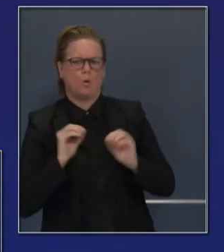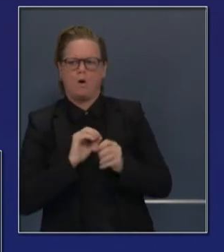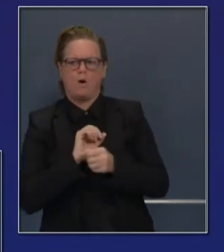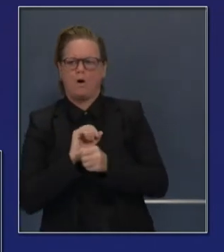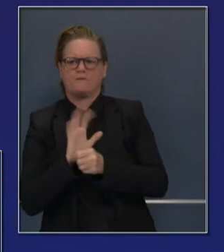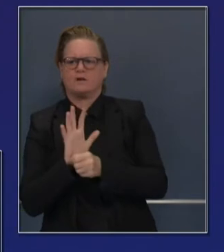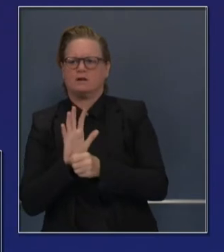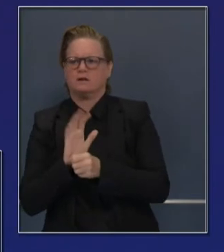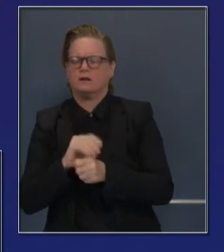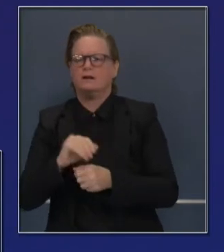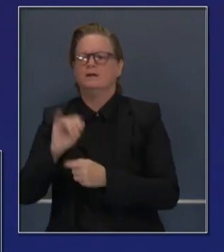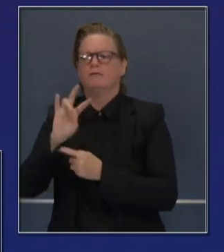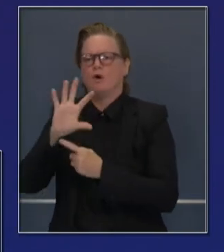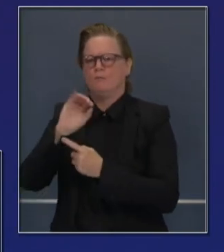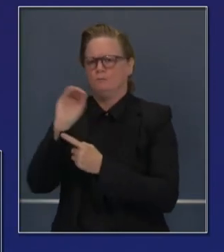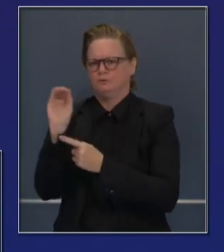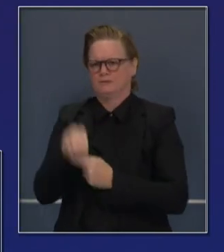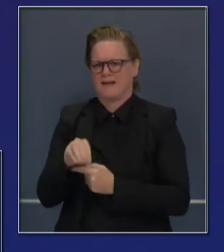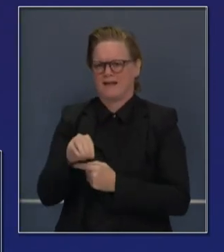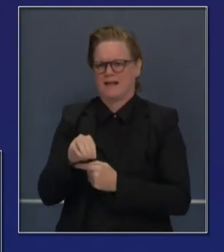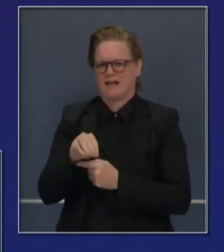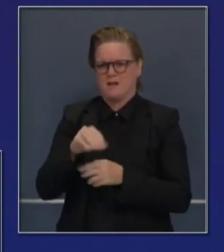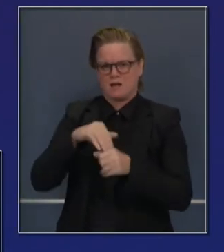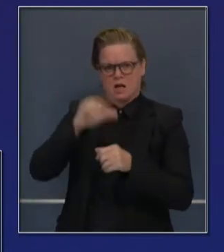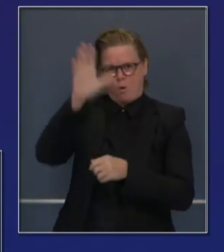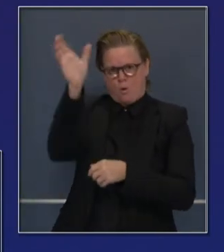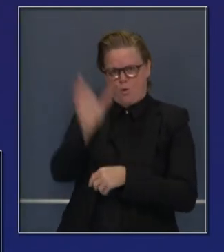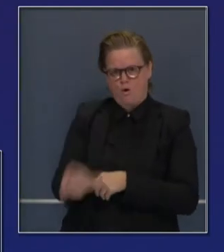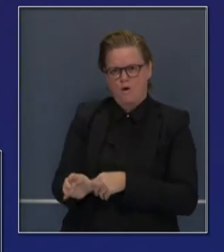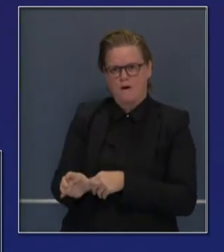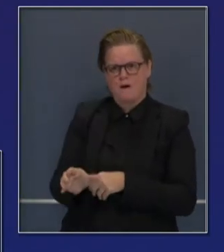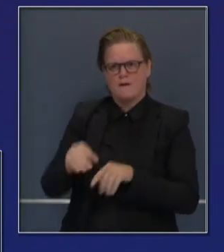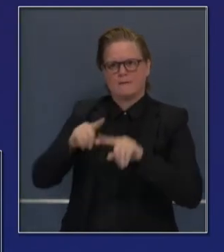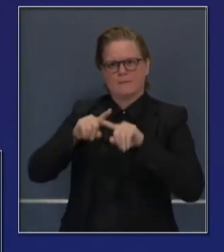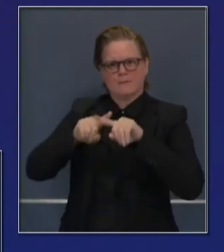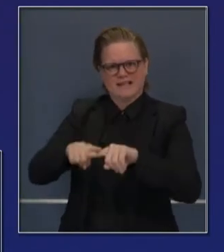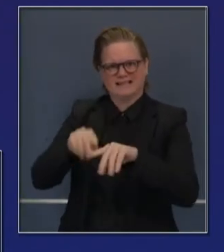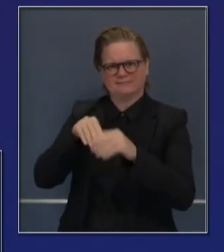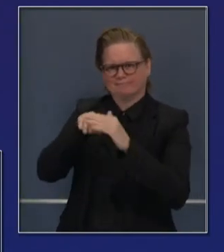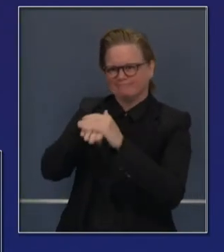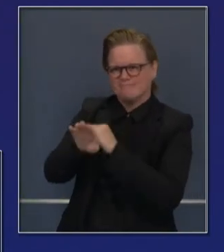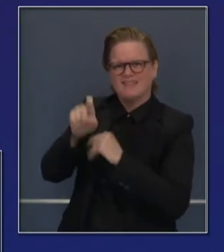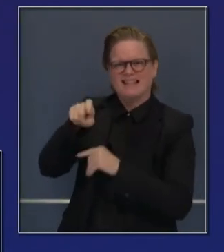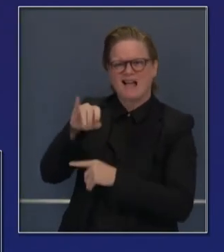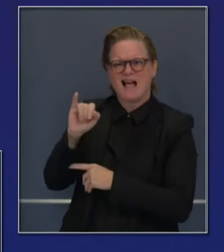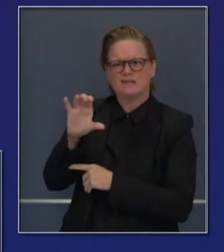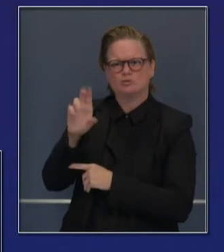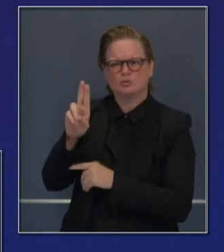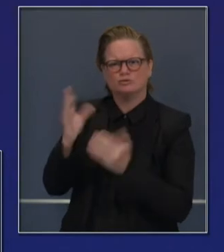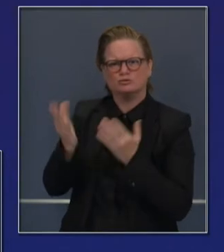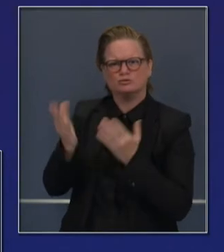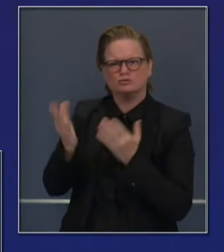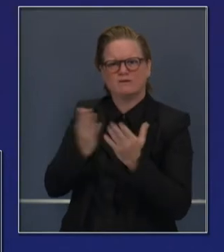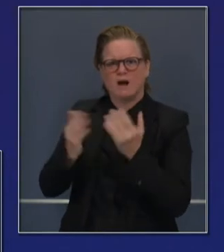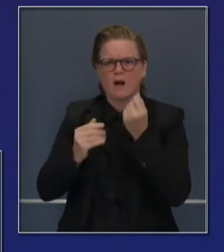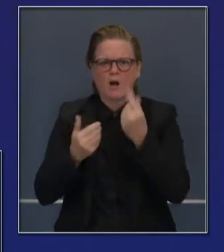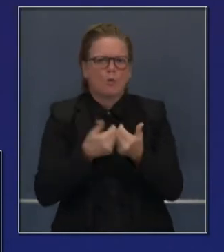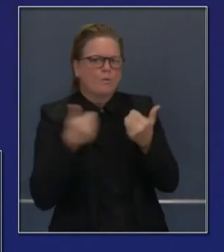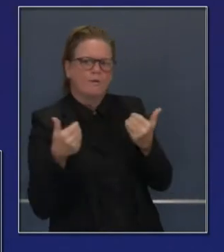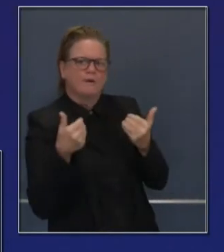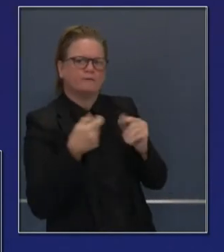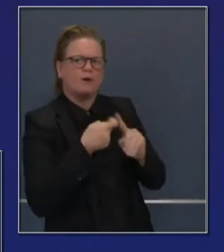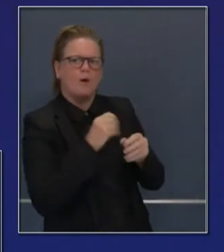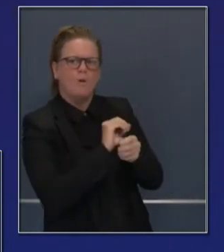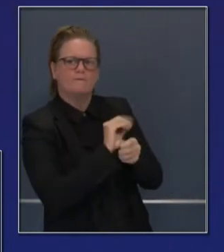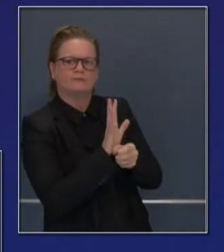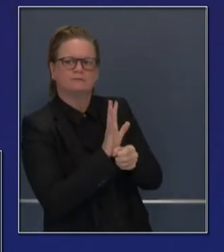all of the state's beds. Here's a slide that should be sobering to everybody, and I'll keep it up for a moment so people can digest